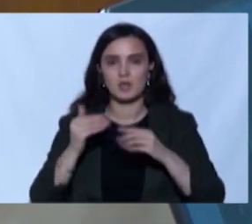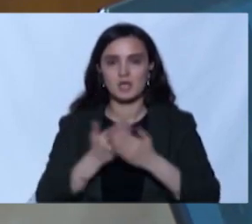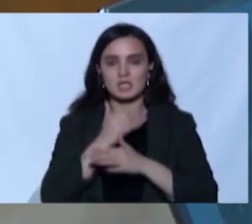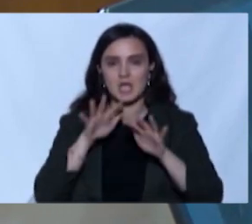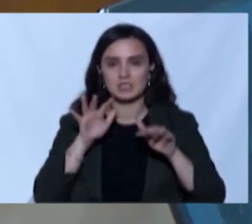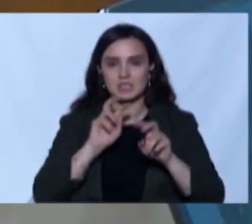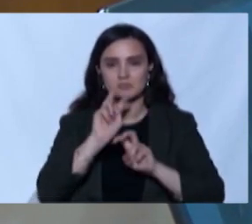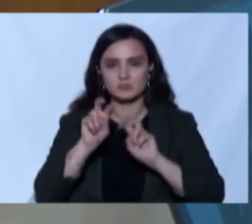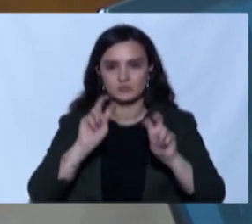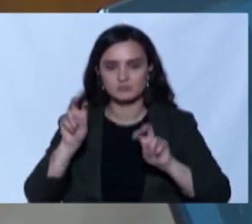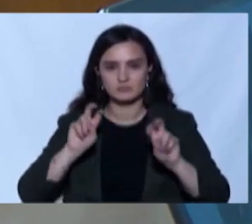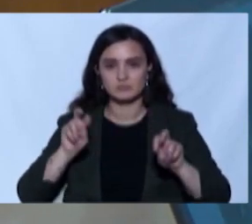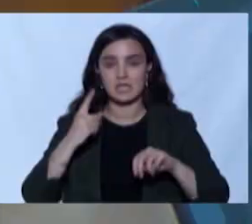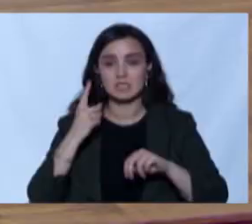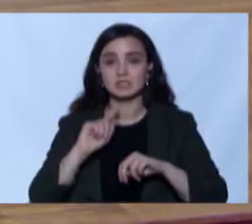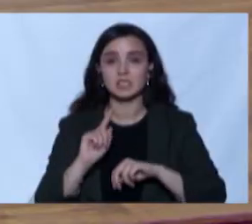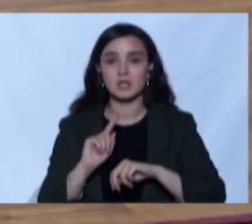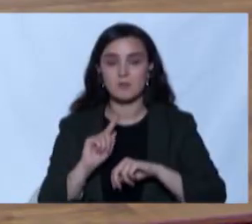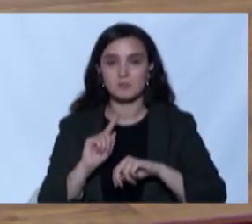places. The one thing